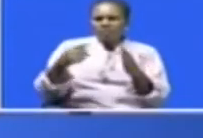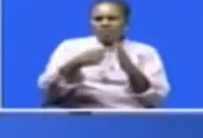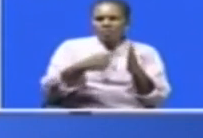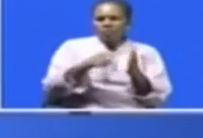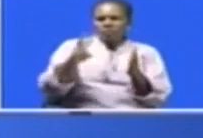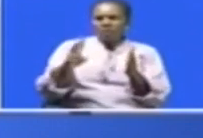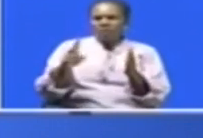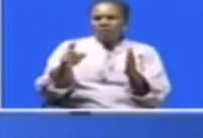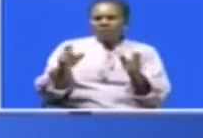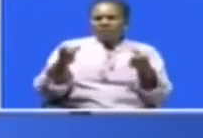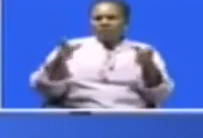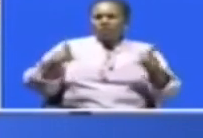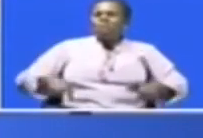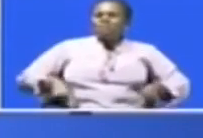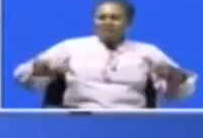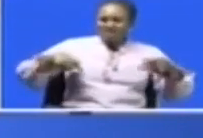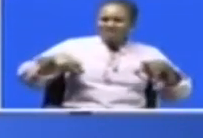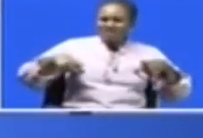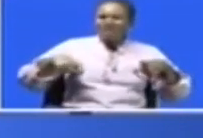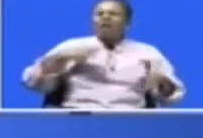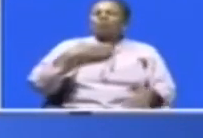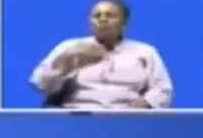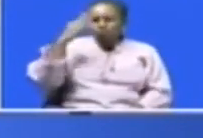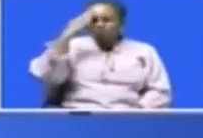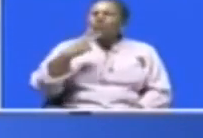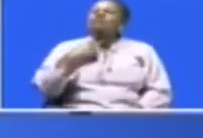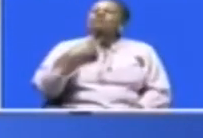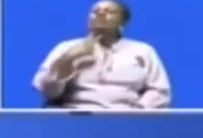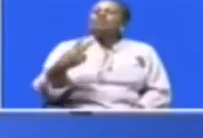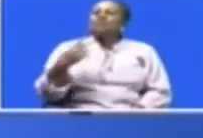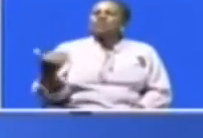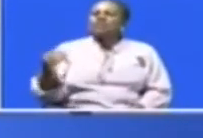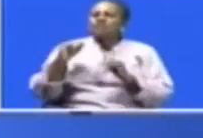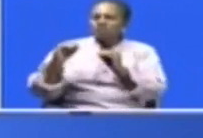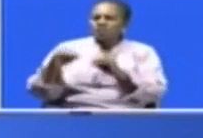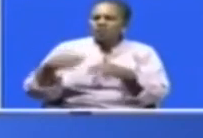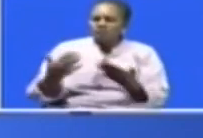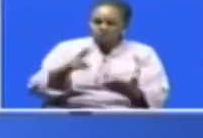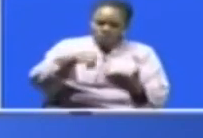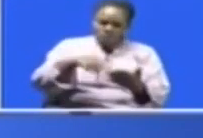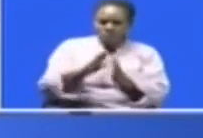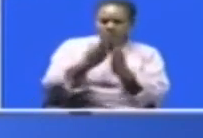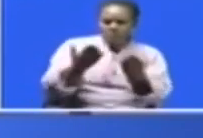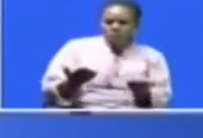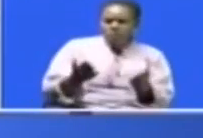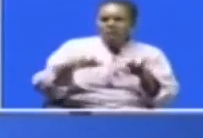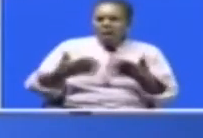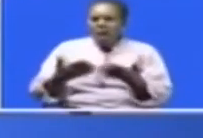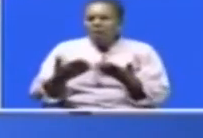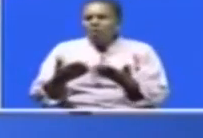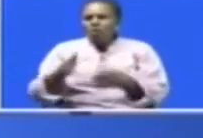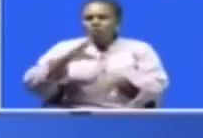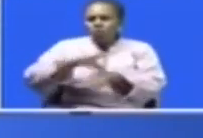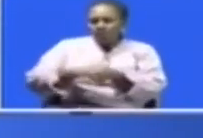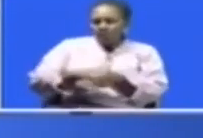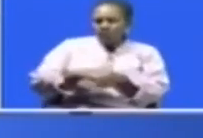Radio Maisha. You know, so you learn voices. So with kids, you teach them how to read books. And while they're reading the books, you teach them how to get into a